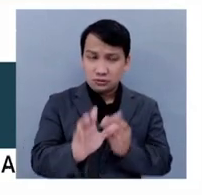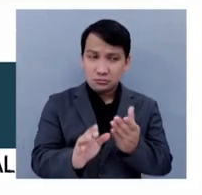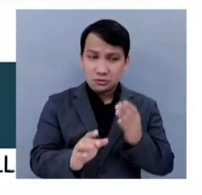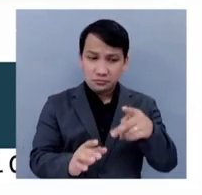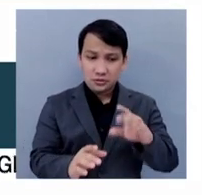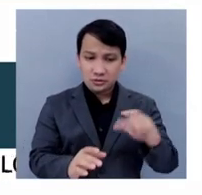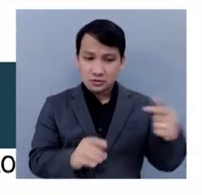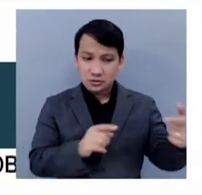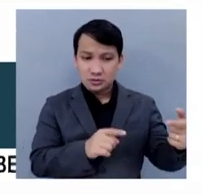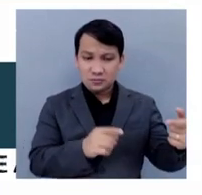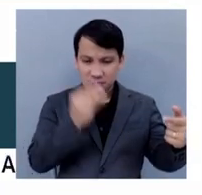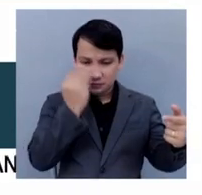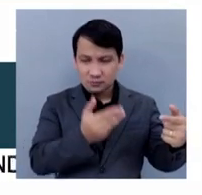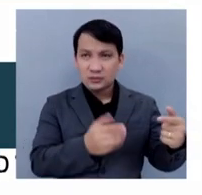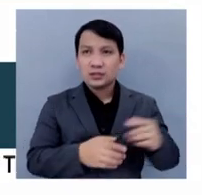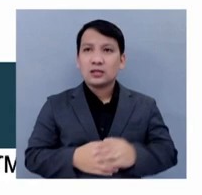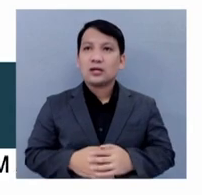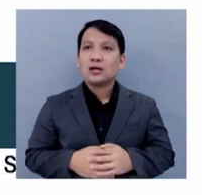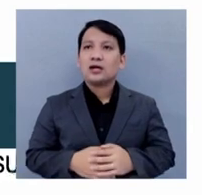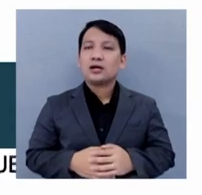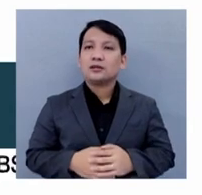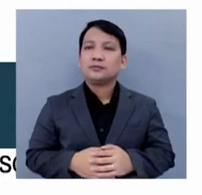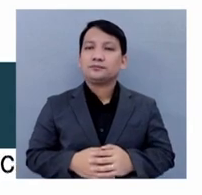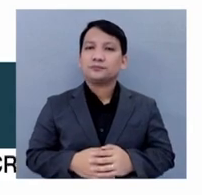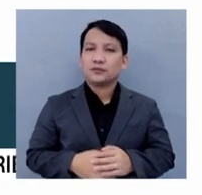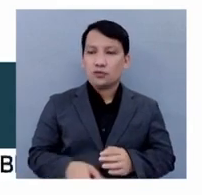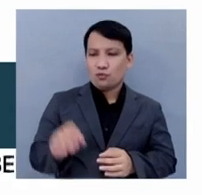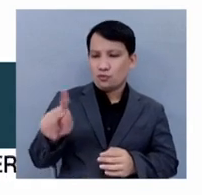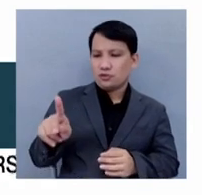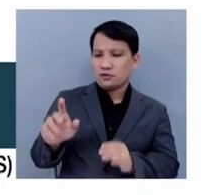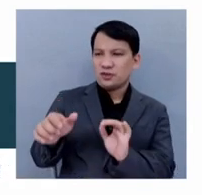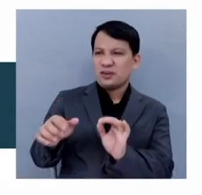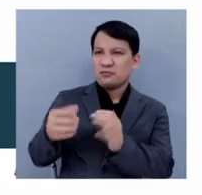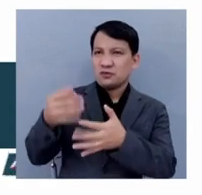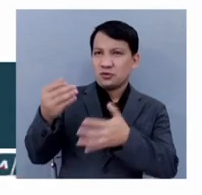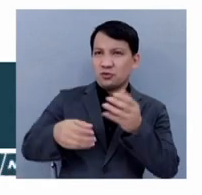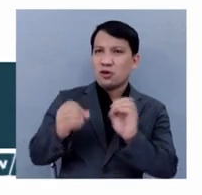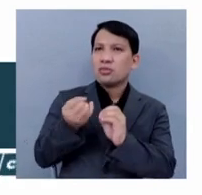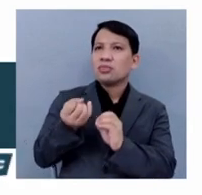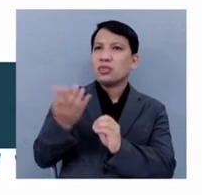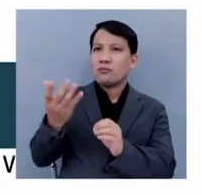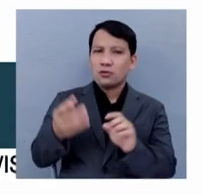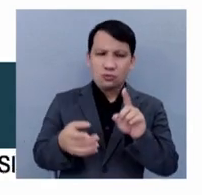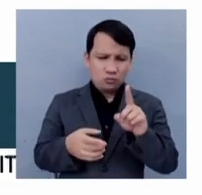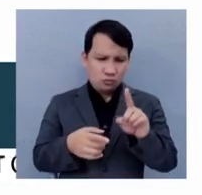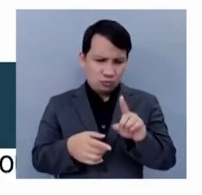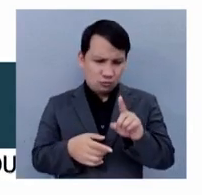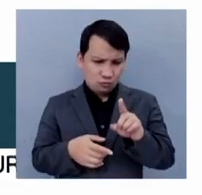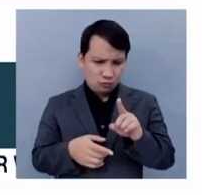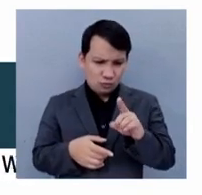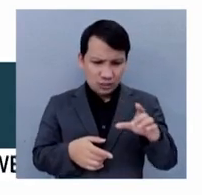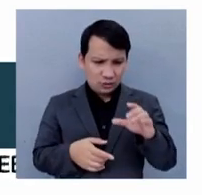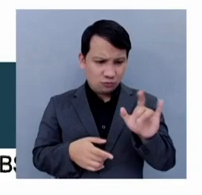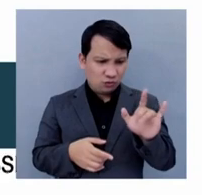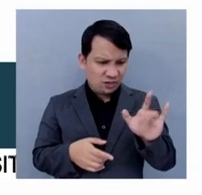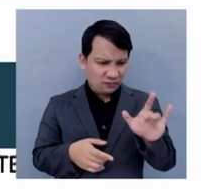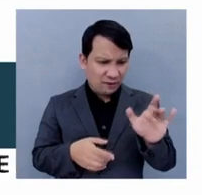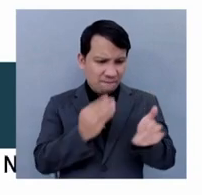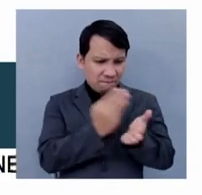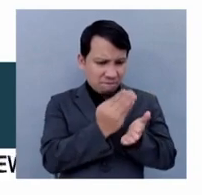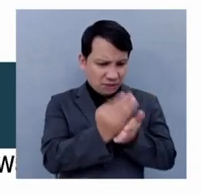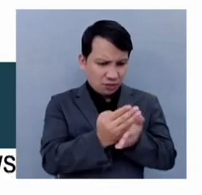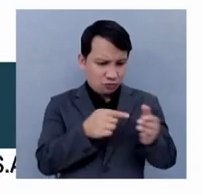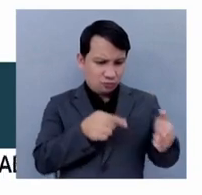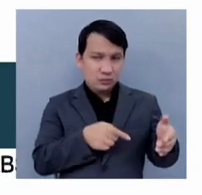PCGG commissioner saying that, okay, that's the figure, 125 billion pesos, and in so many words saying